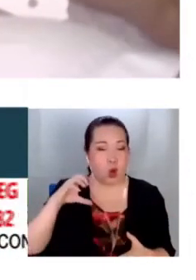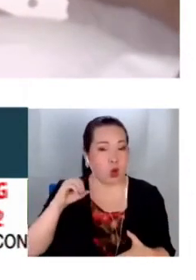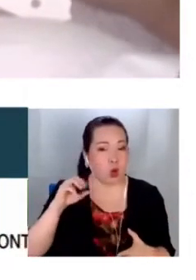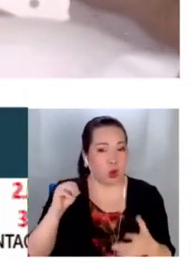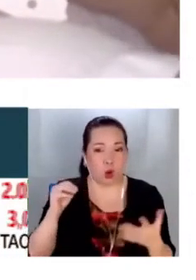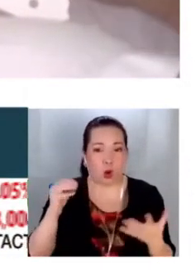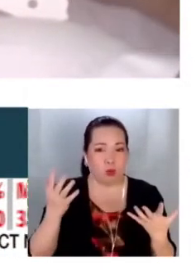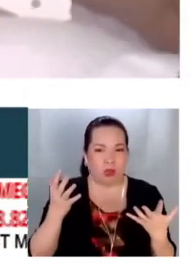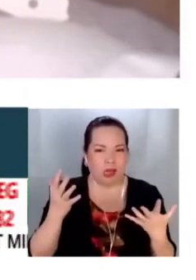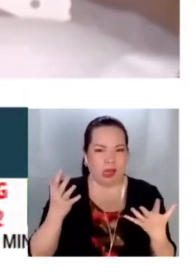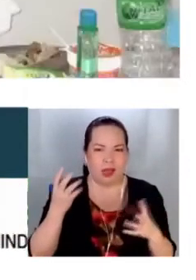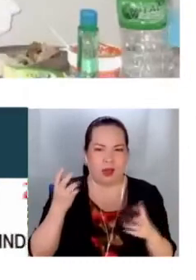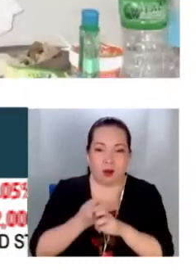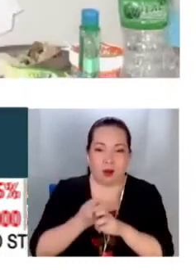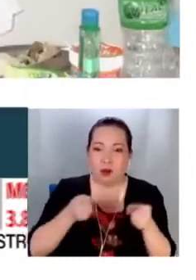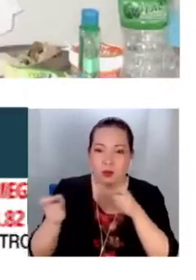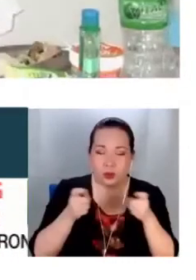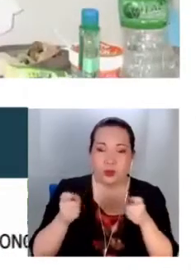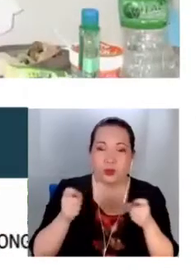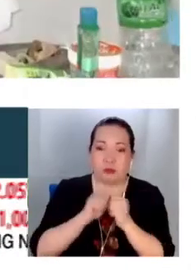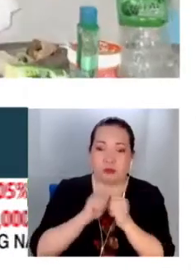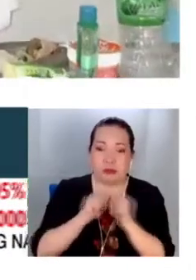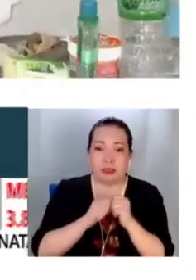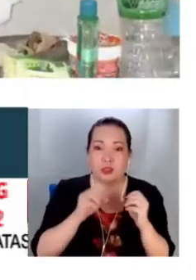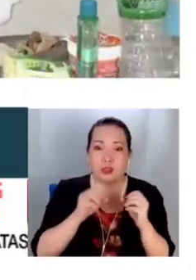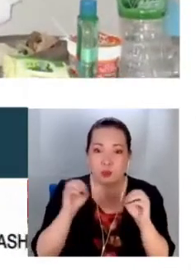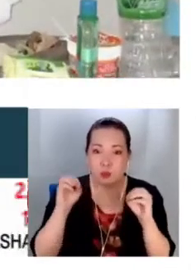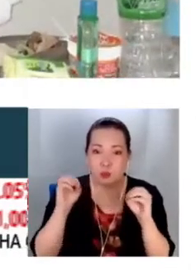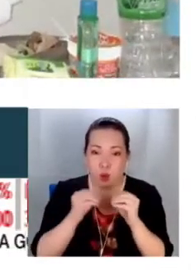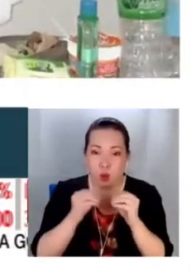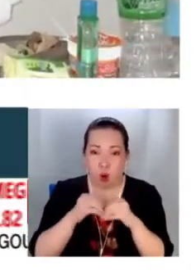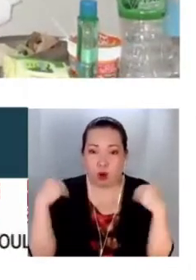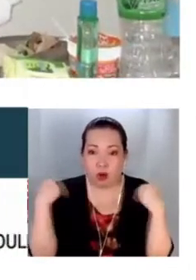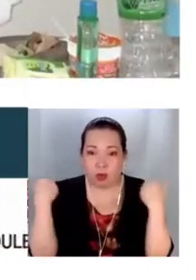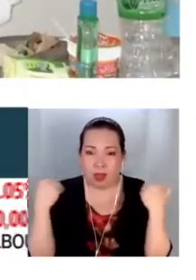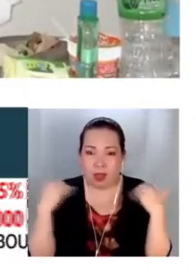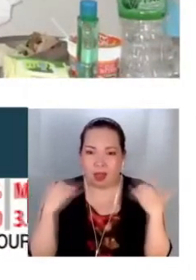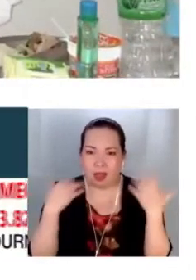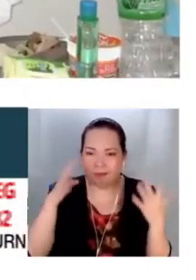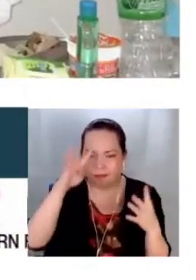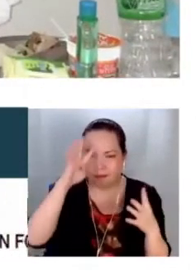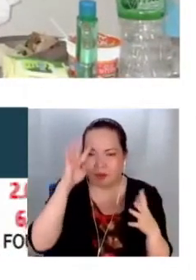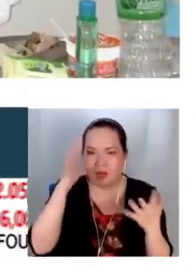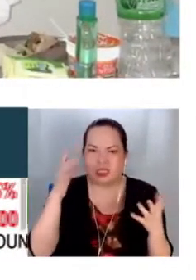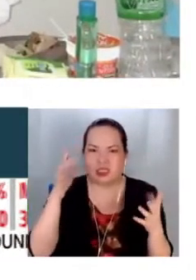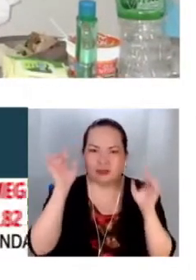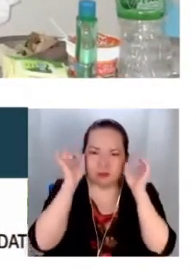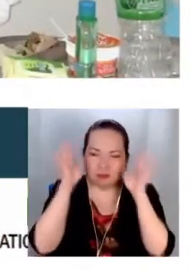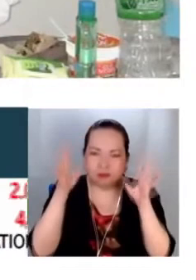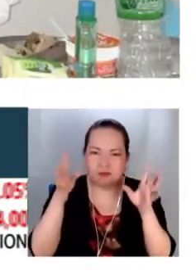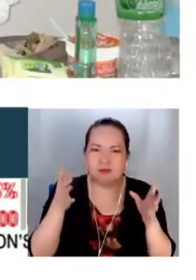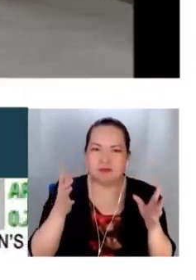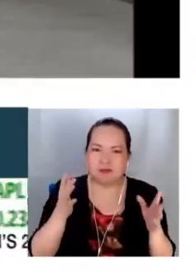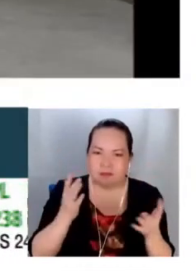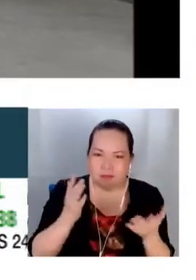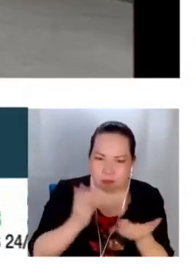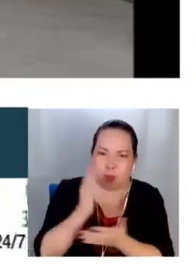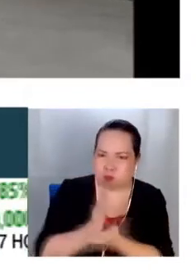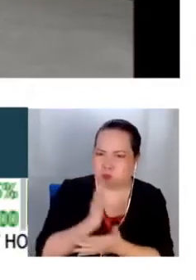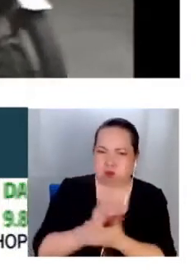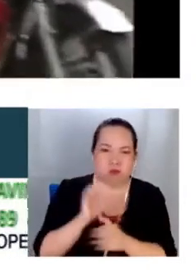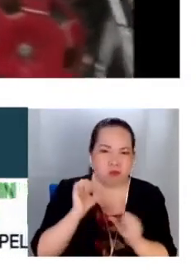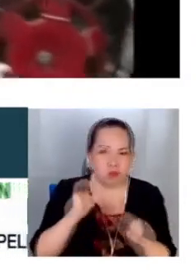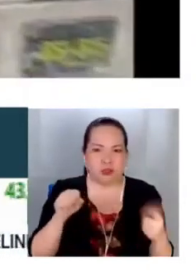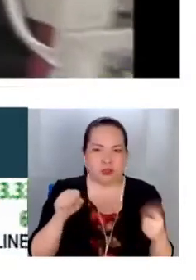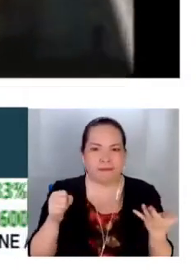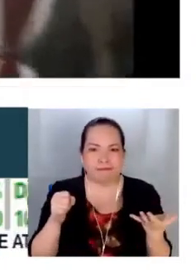this increase in activity, sexual activity, behavior that is risky for teenagers. No? Hmm. So we really